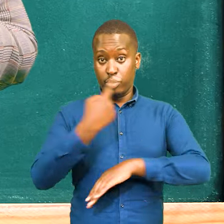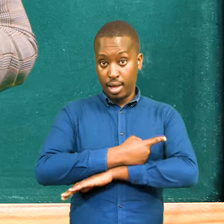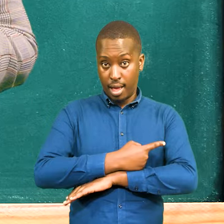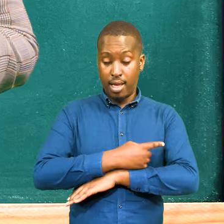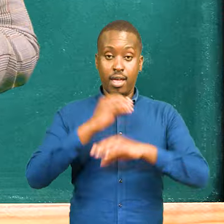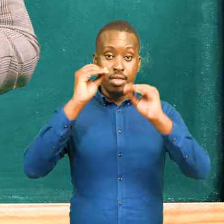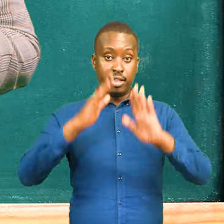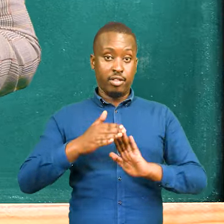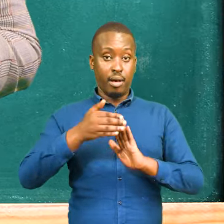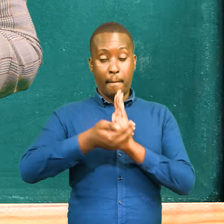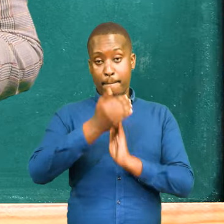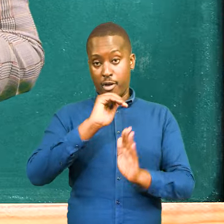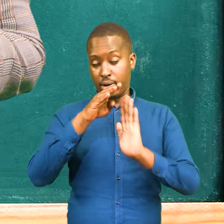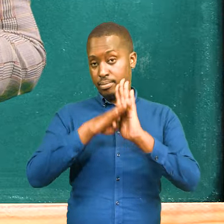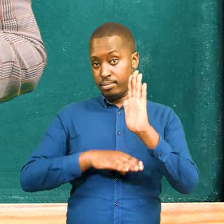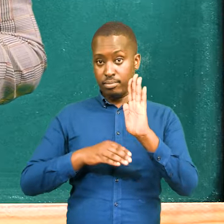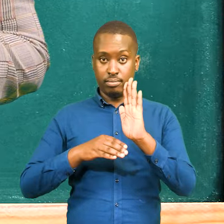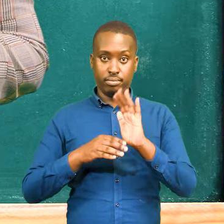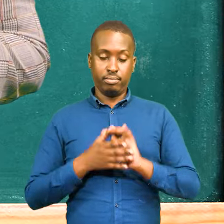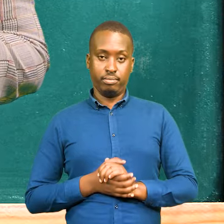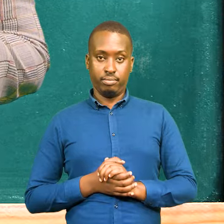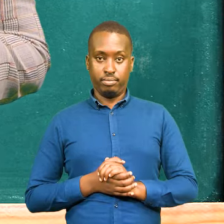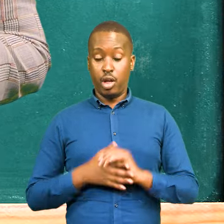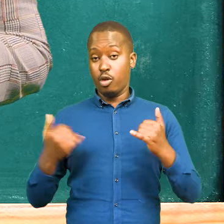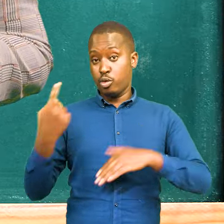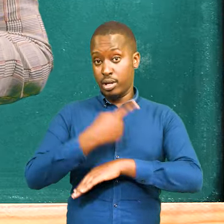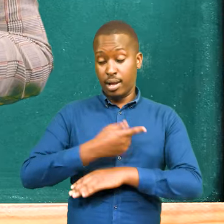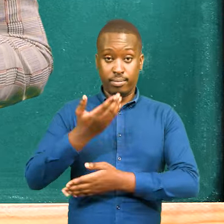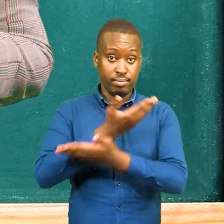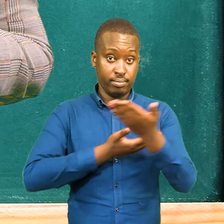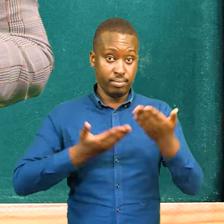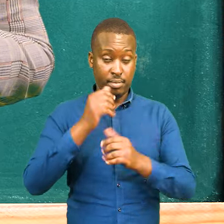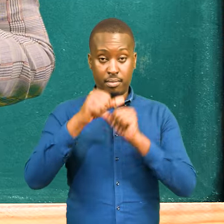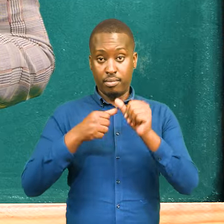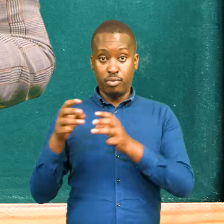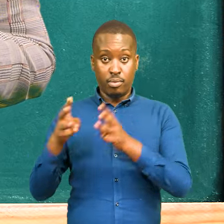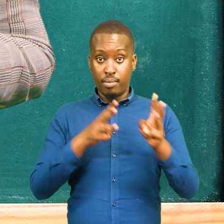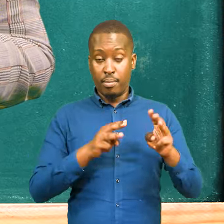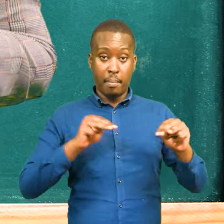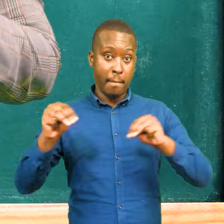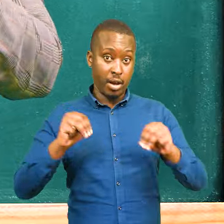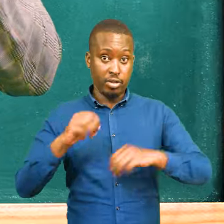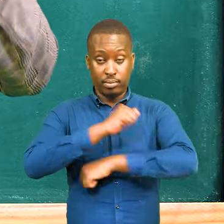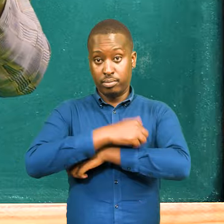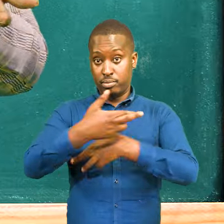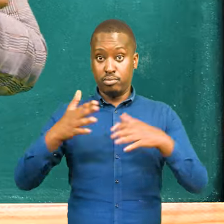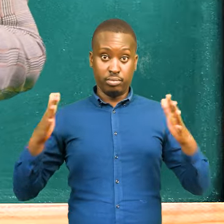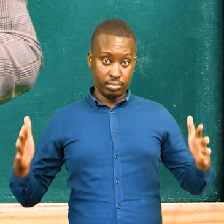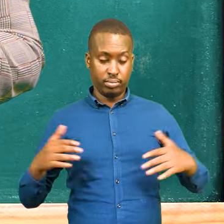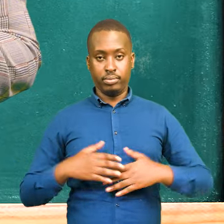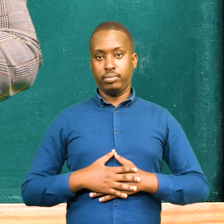Welcome to today's Teacher Professional Development session. Today, we will discuss effective strategies to manage large